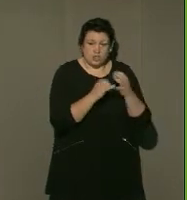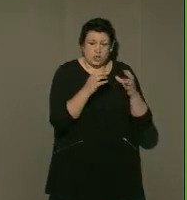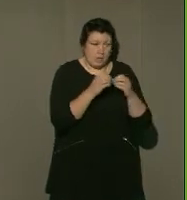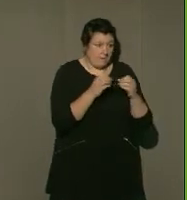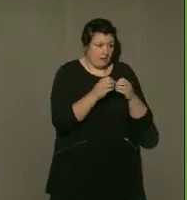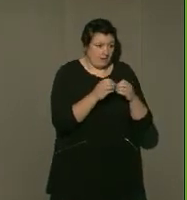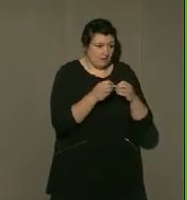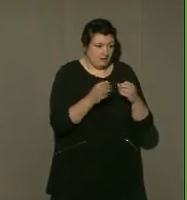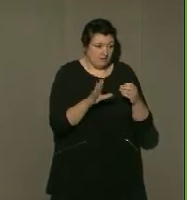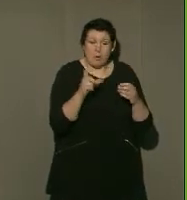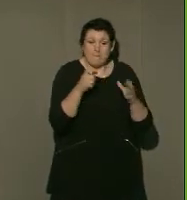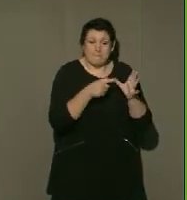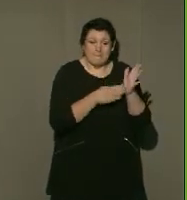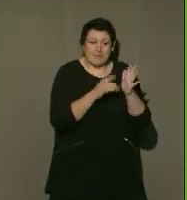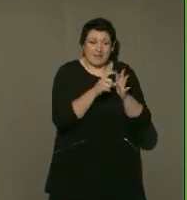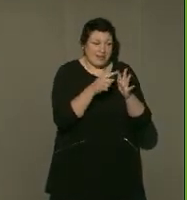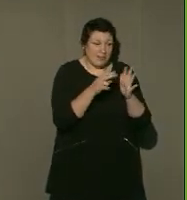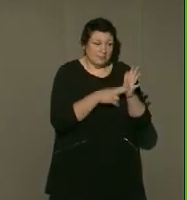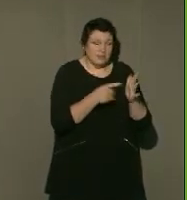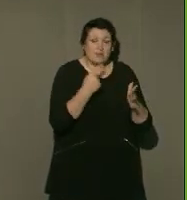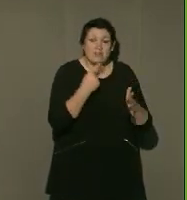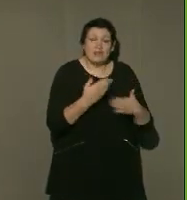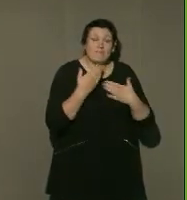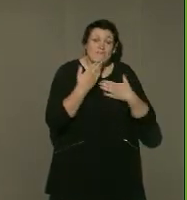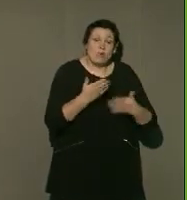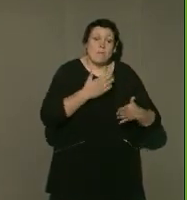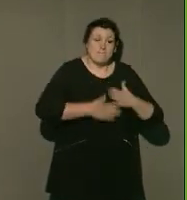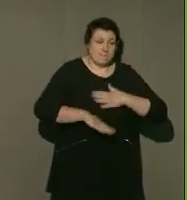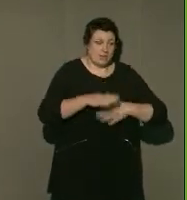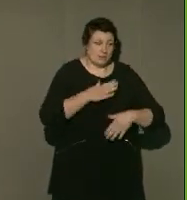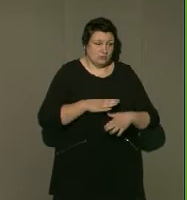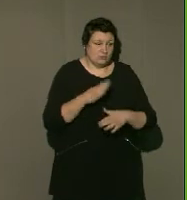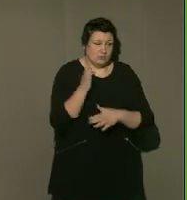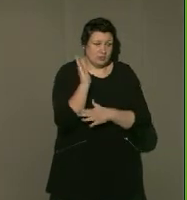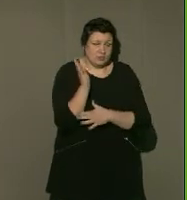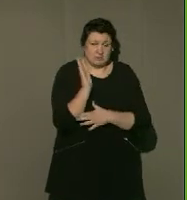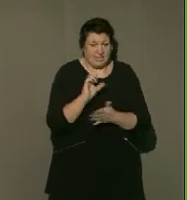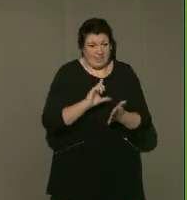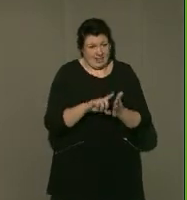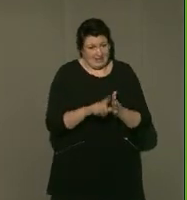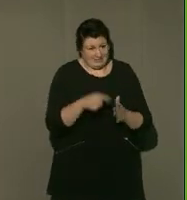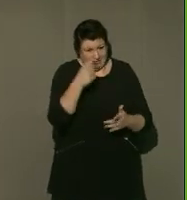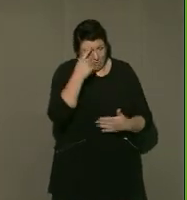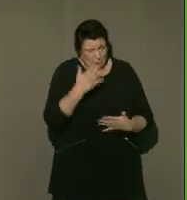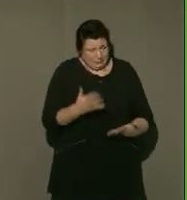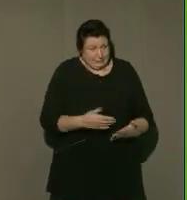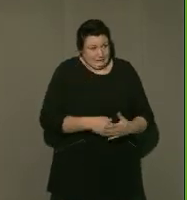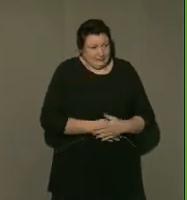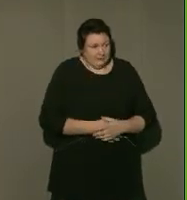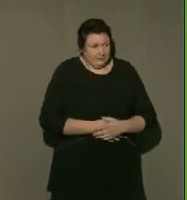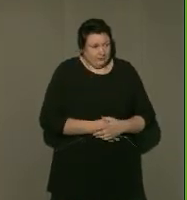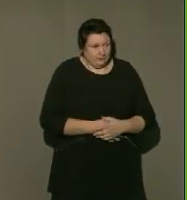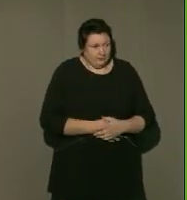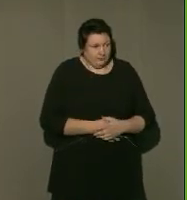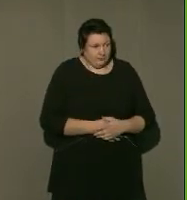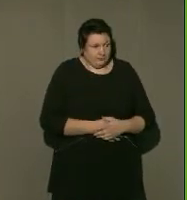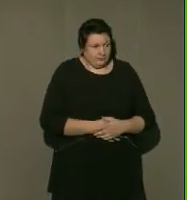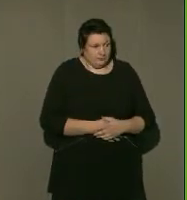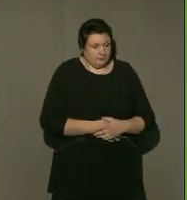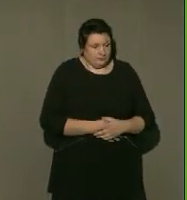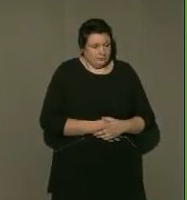Green Party, and thank you for your patience in letting me to speak a little bit later than I was originally intended. So my argument